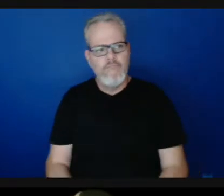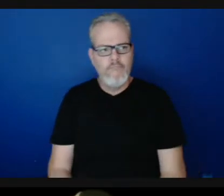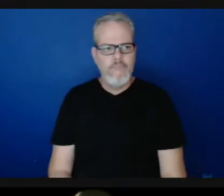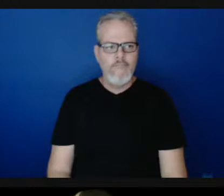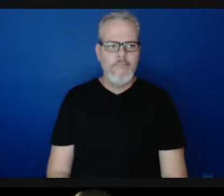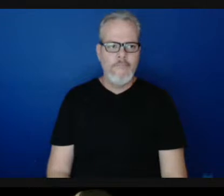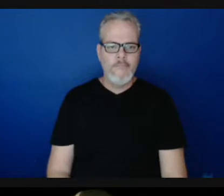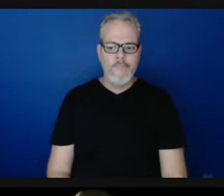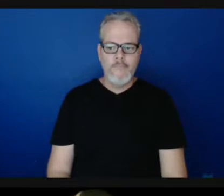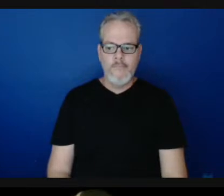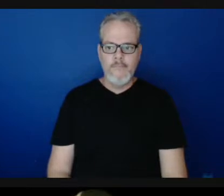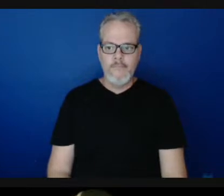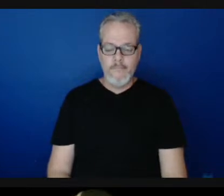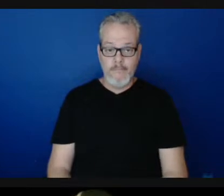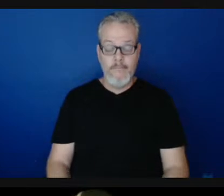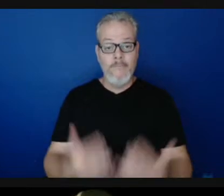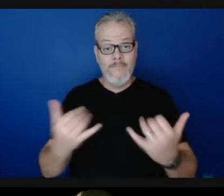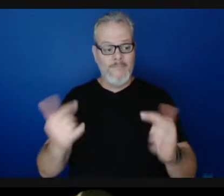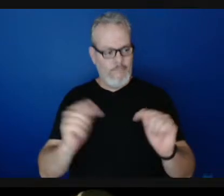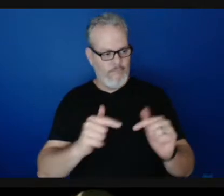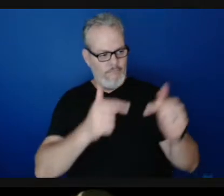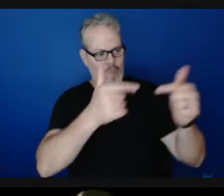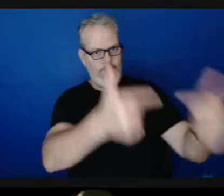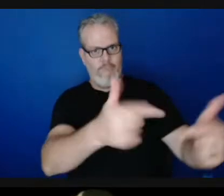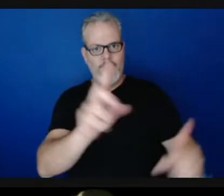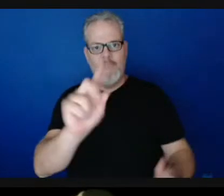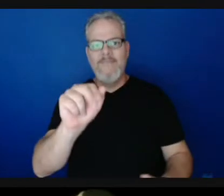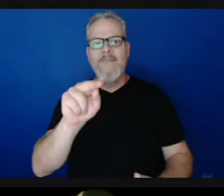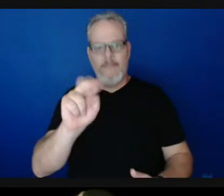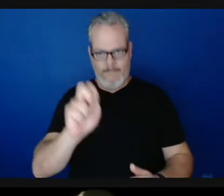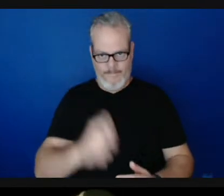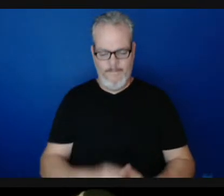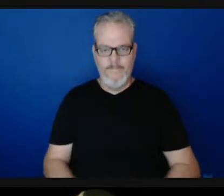So Dan, I'll pass it to you to manipulate that as you wish.